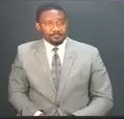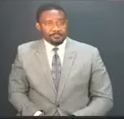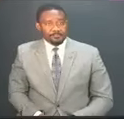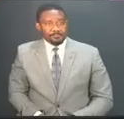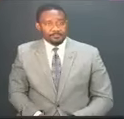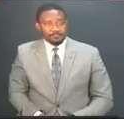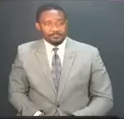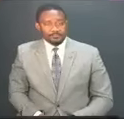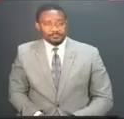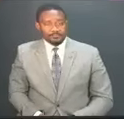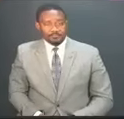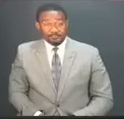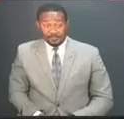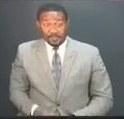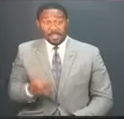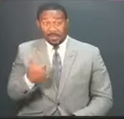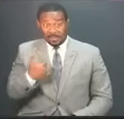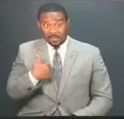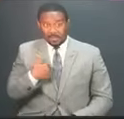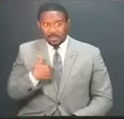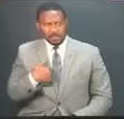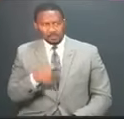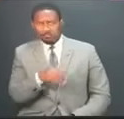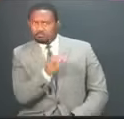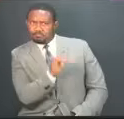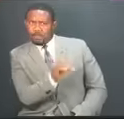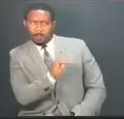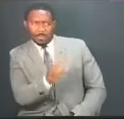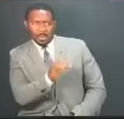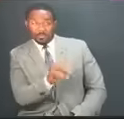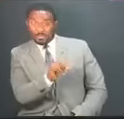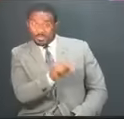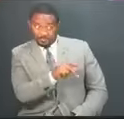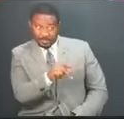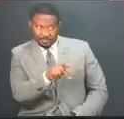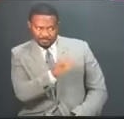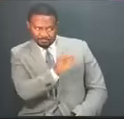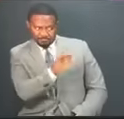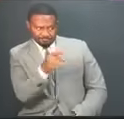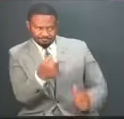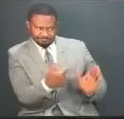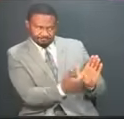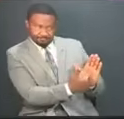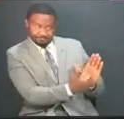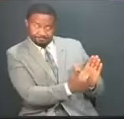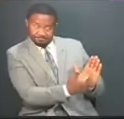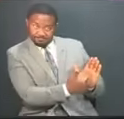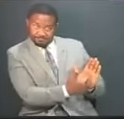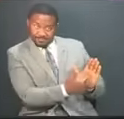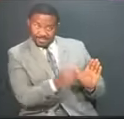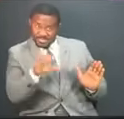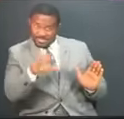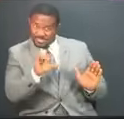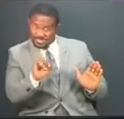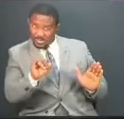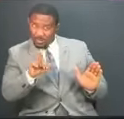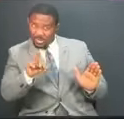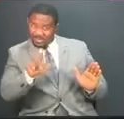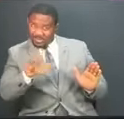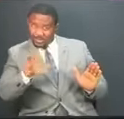I referred my friends on the other side to this provision of CI